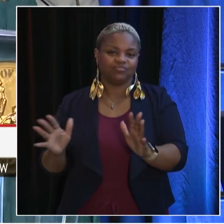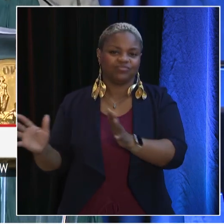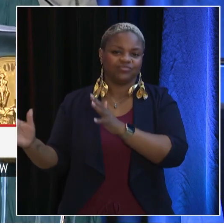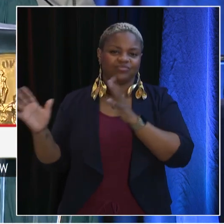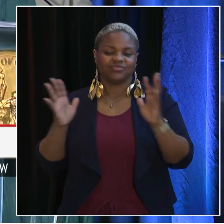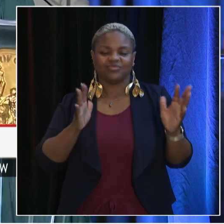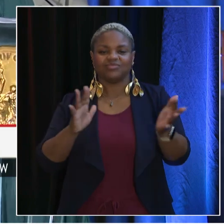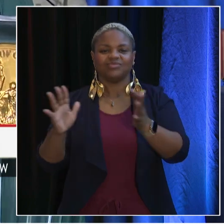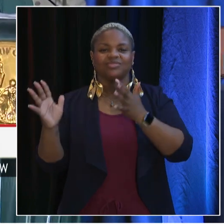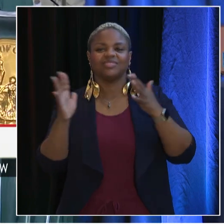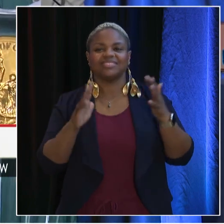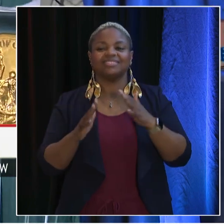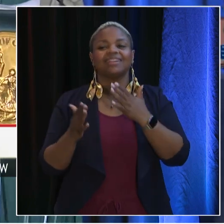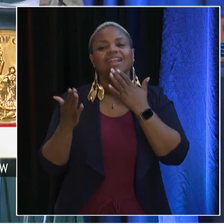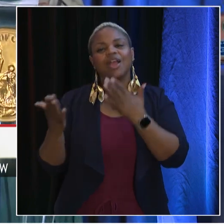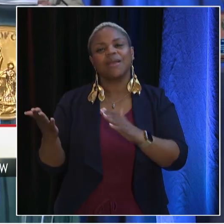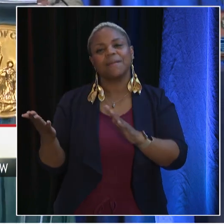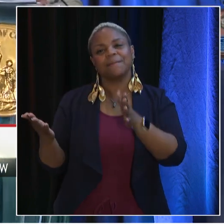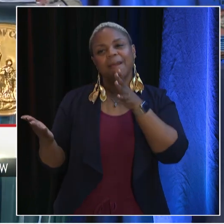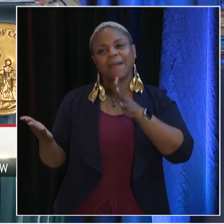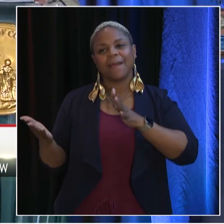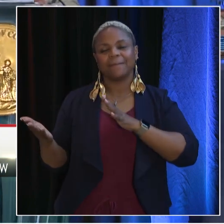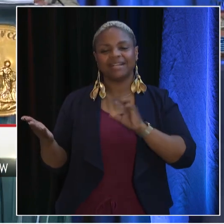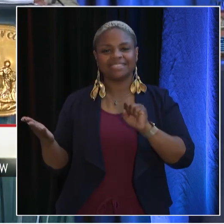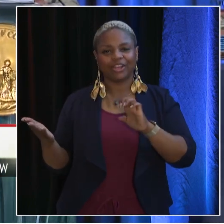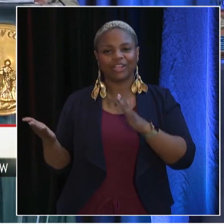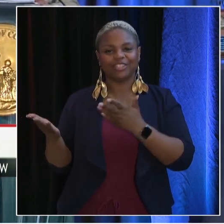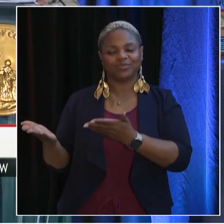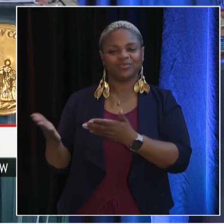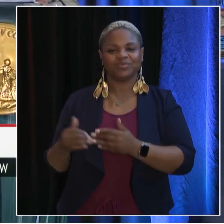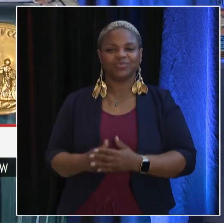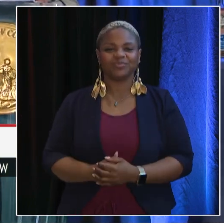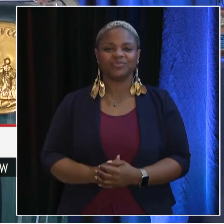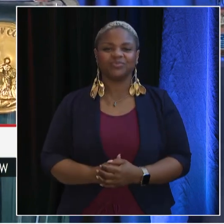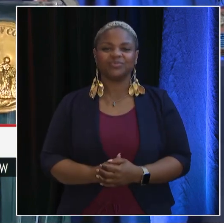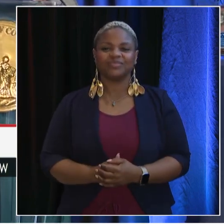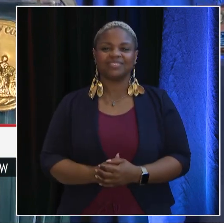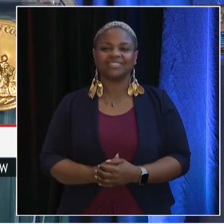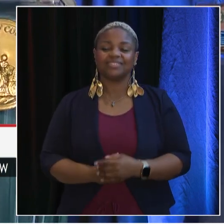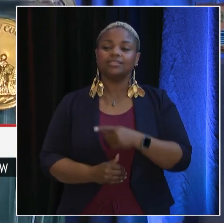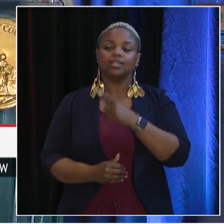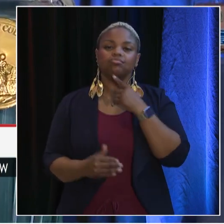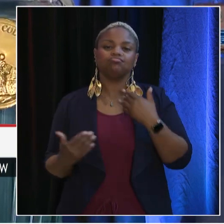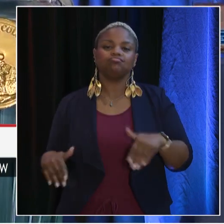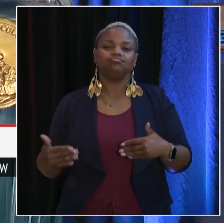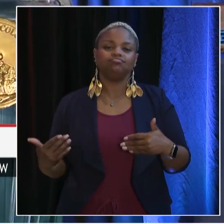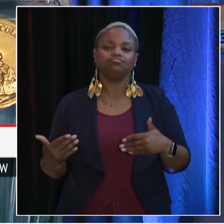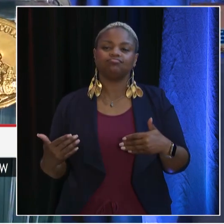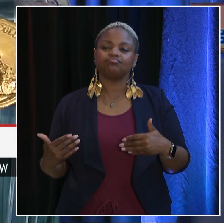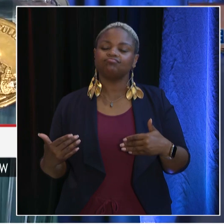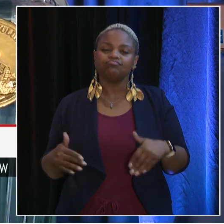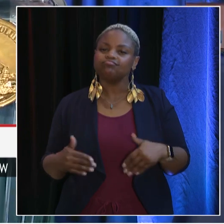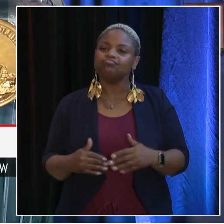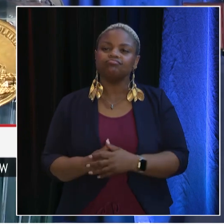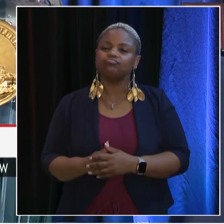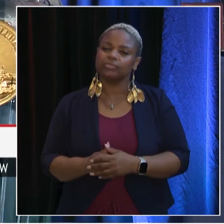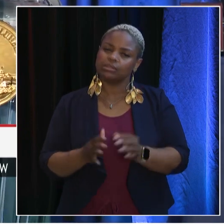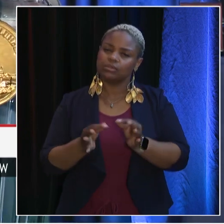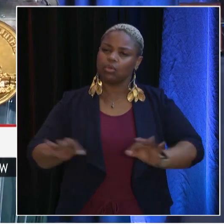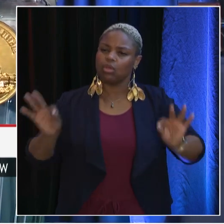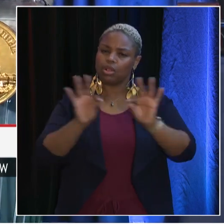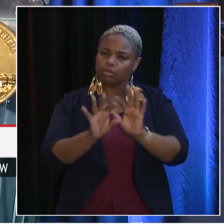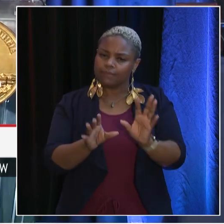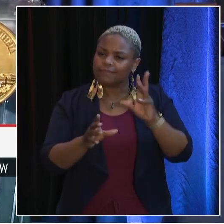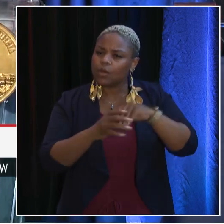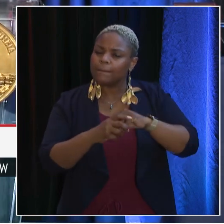Thank you, Madam Secretary, who has just been instrumental in making sure that